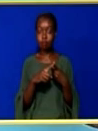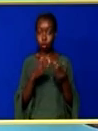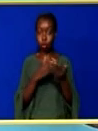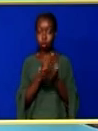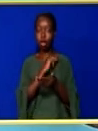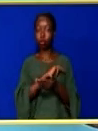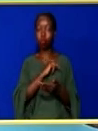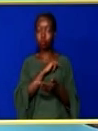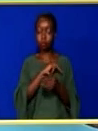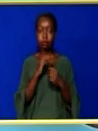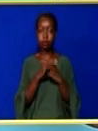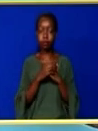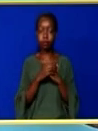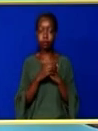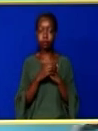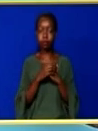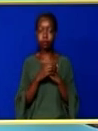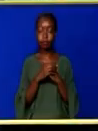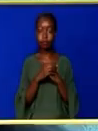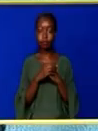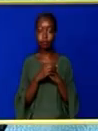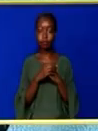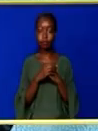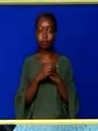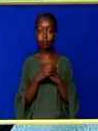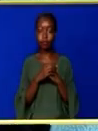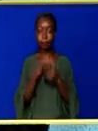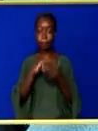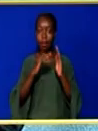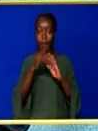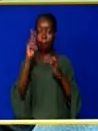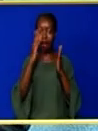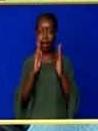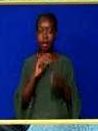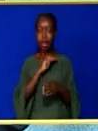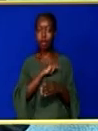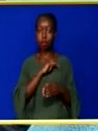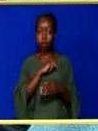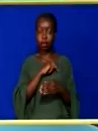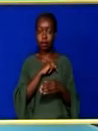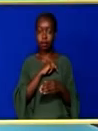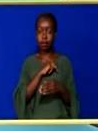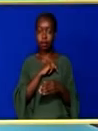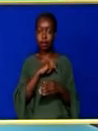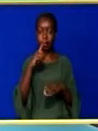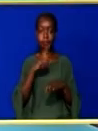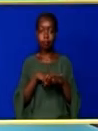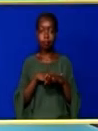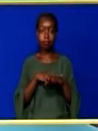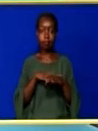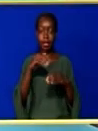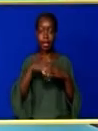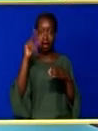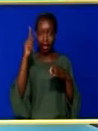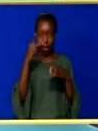naturalization. Yes. You naturally become after a period of time? Yes. When you find yourself to be in a Kenyan